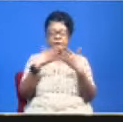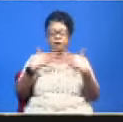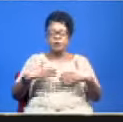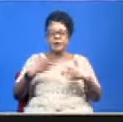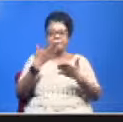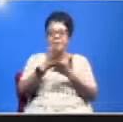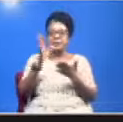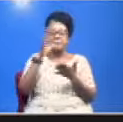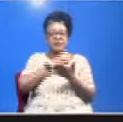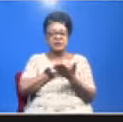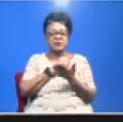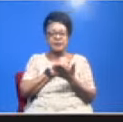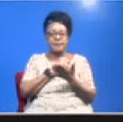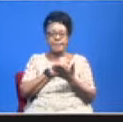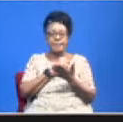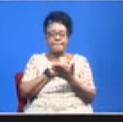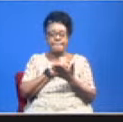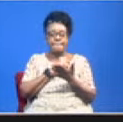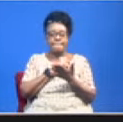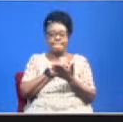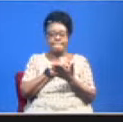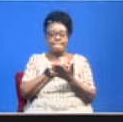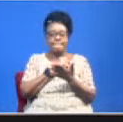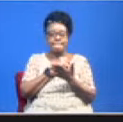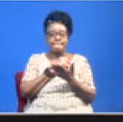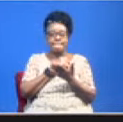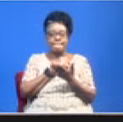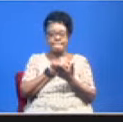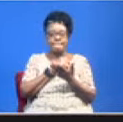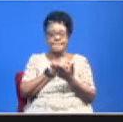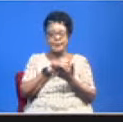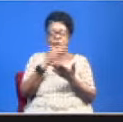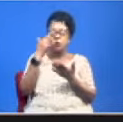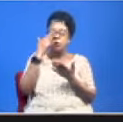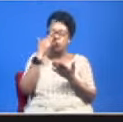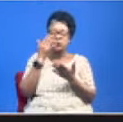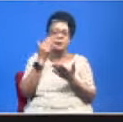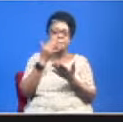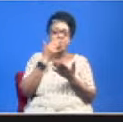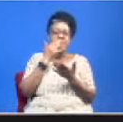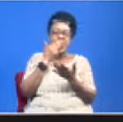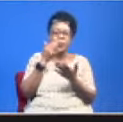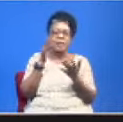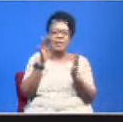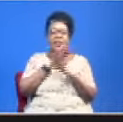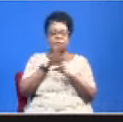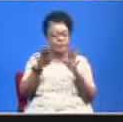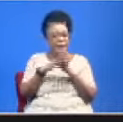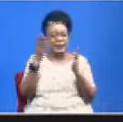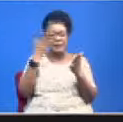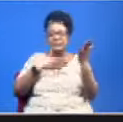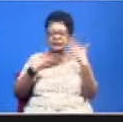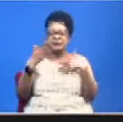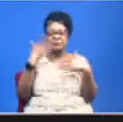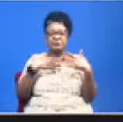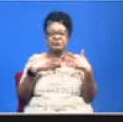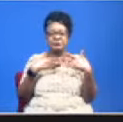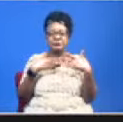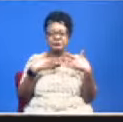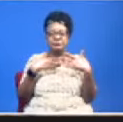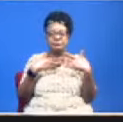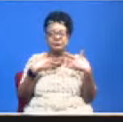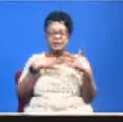are missing. The ears are cut, the nose is cut, the mouth is cut. Why? Why die such a painful